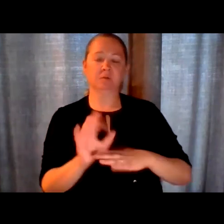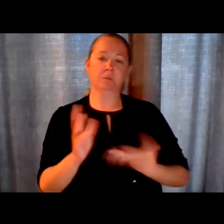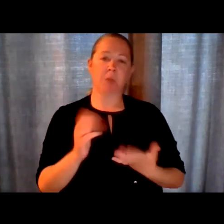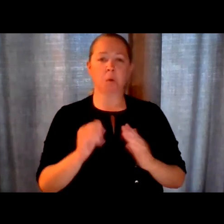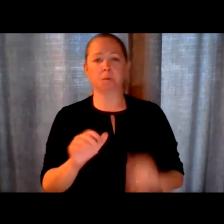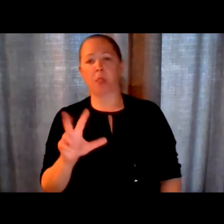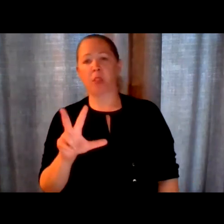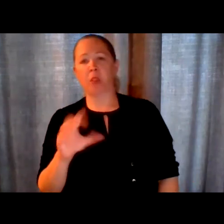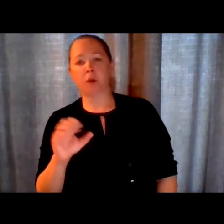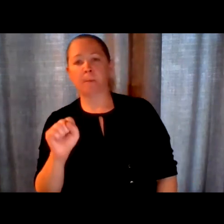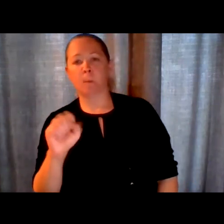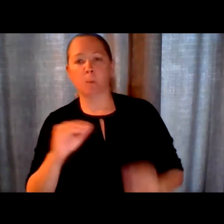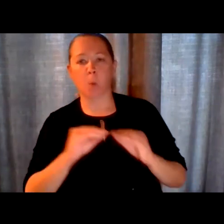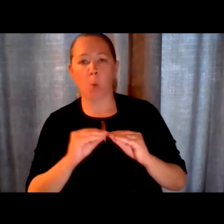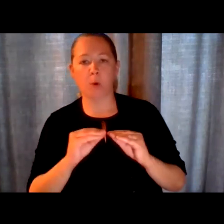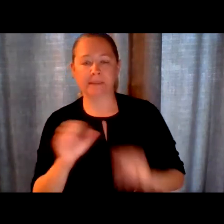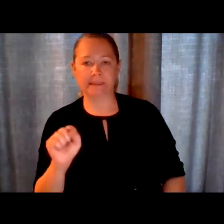we get started.